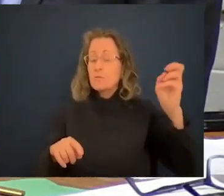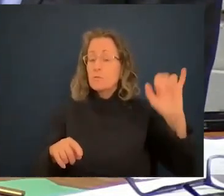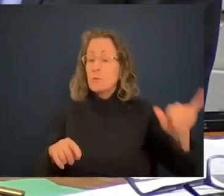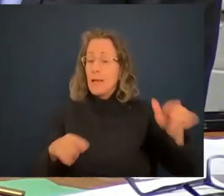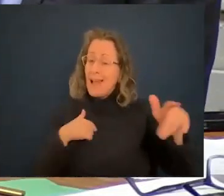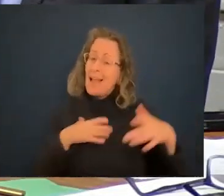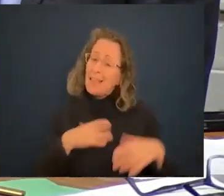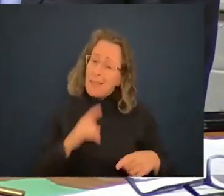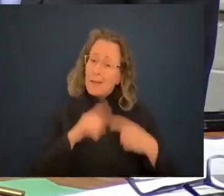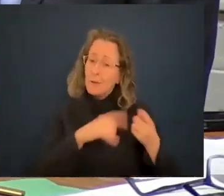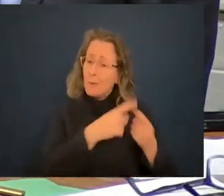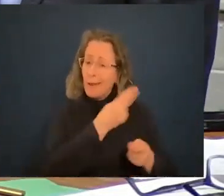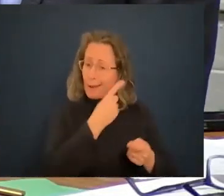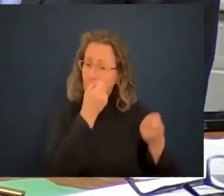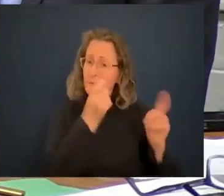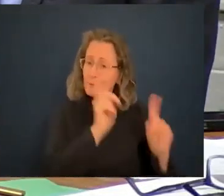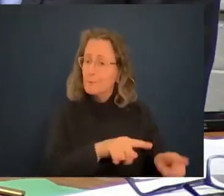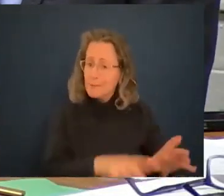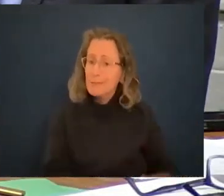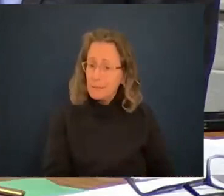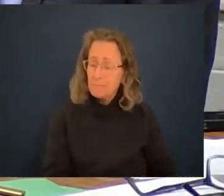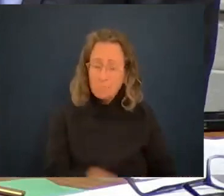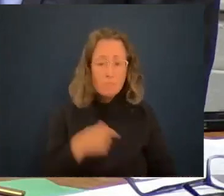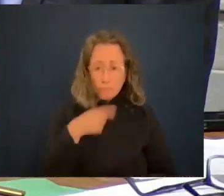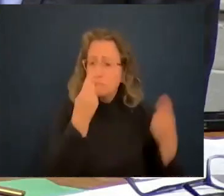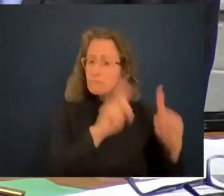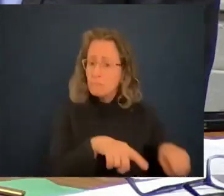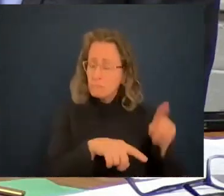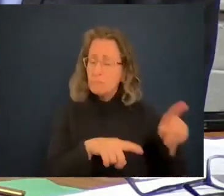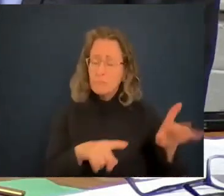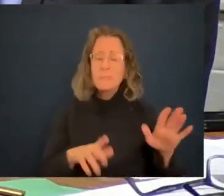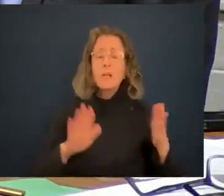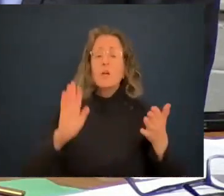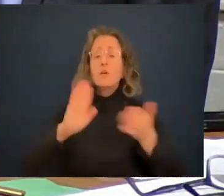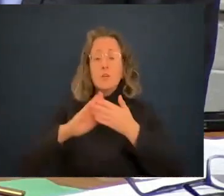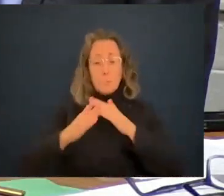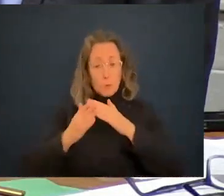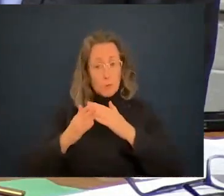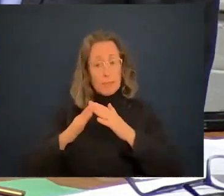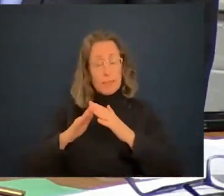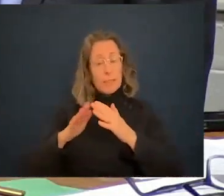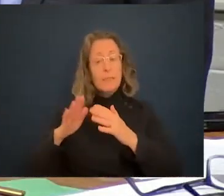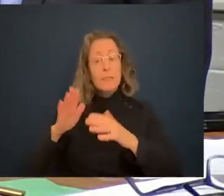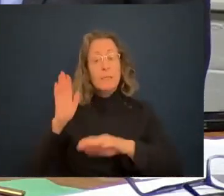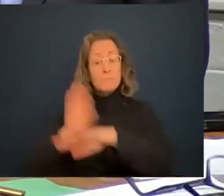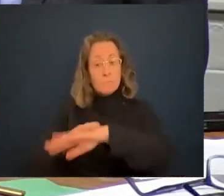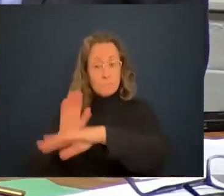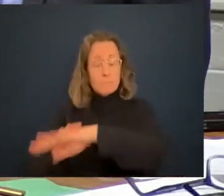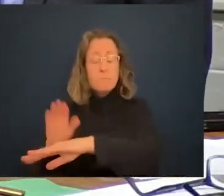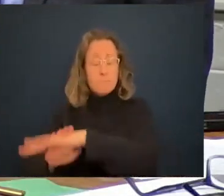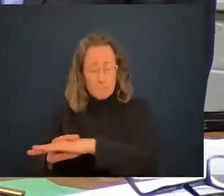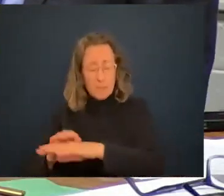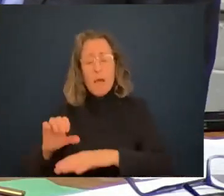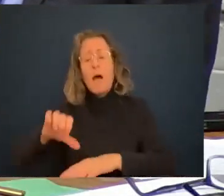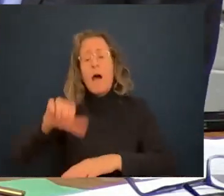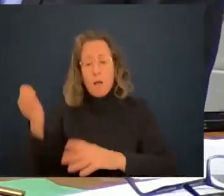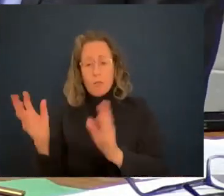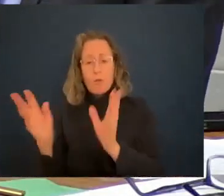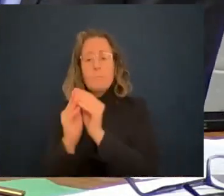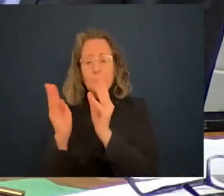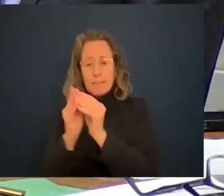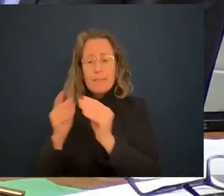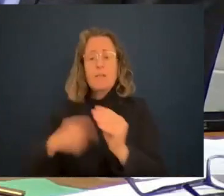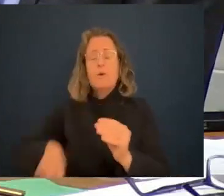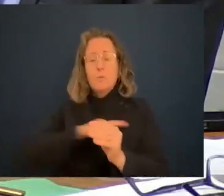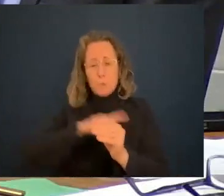things um that uh we give the community another warned uh meeting to discuss this and they can come to us and say why are you